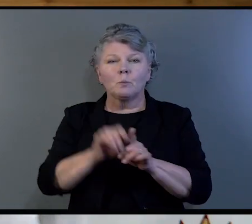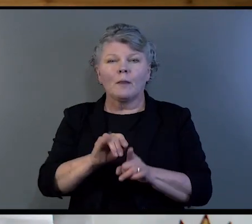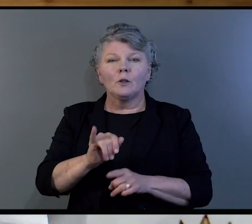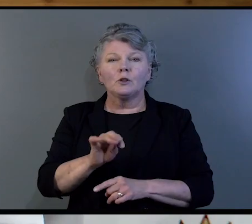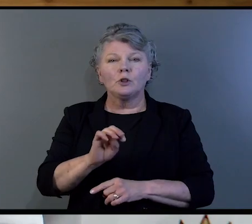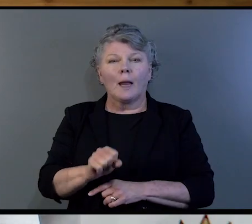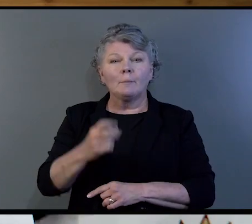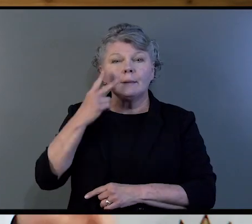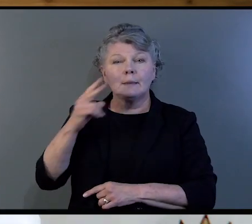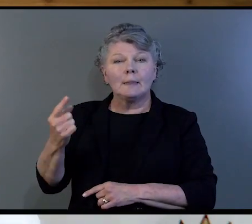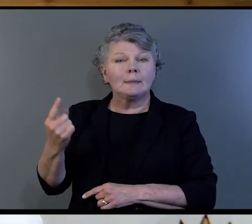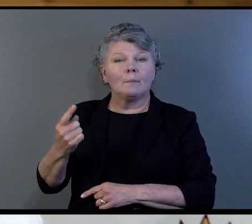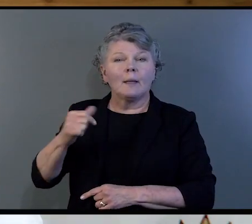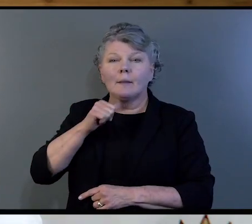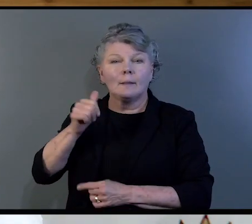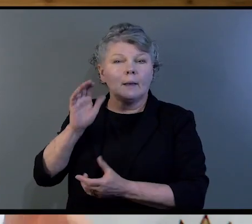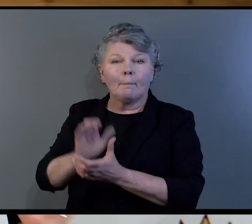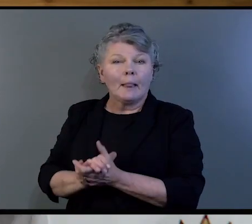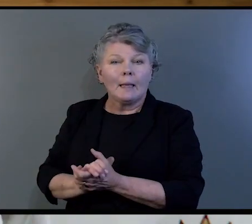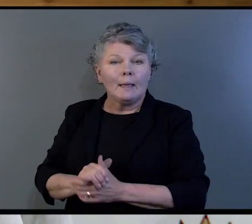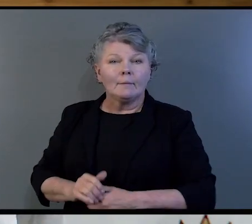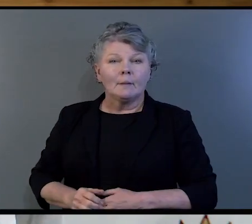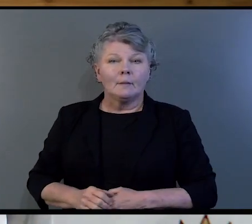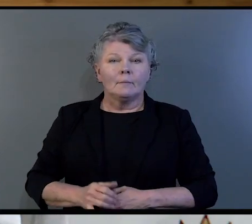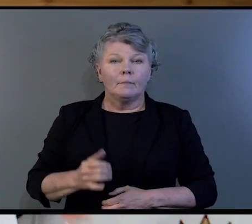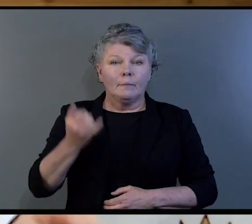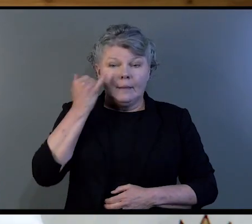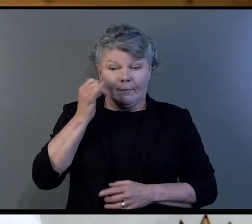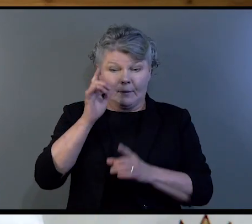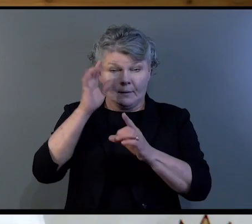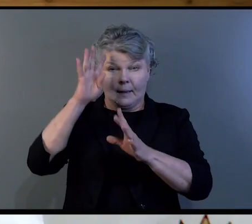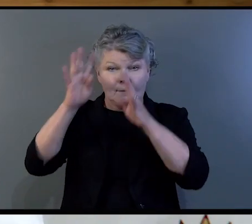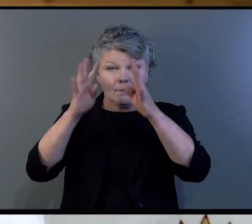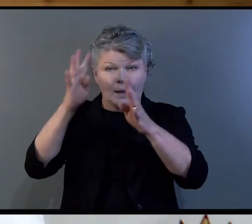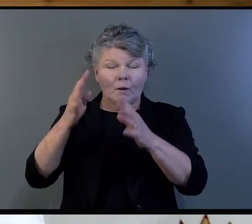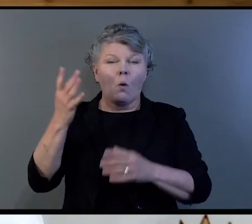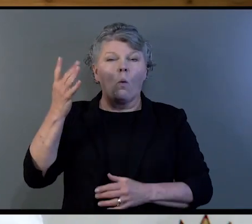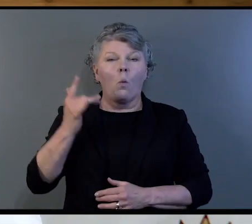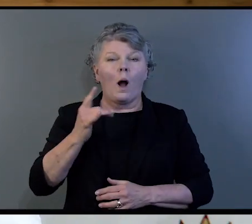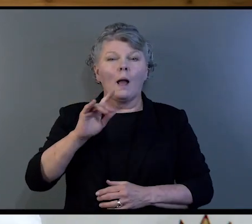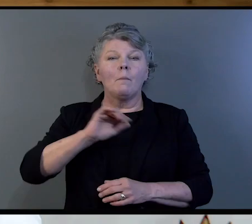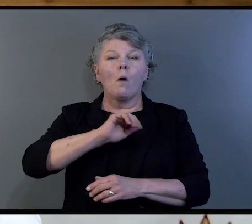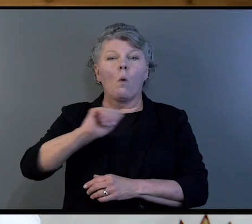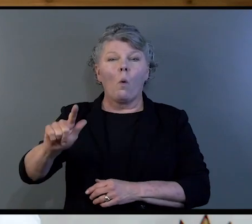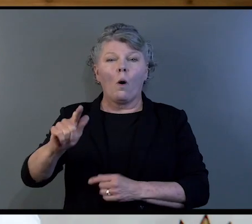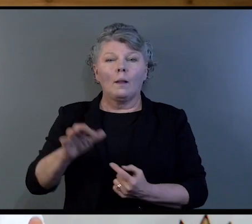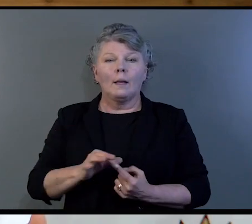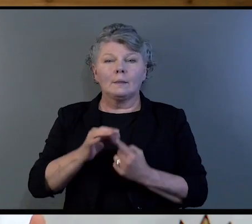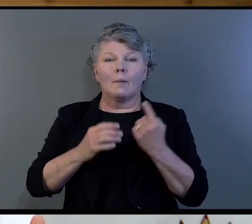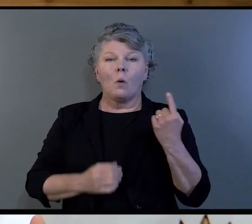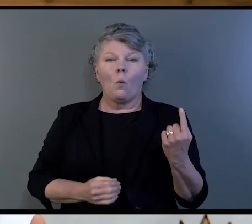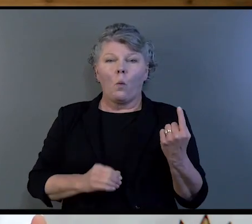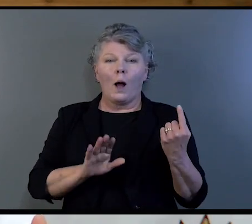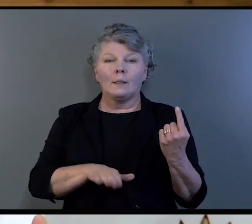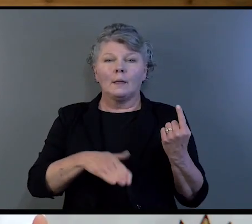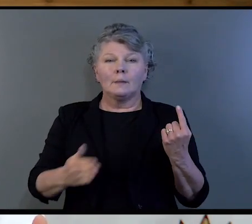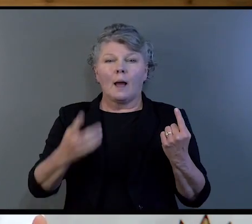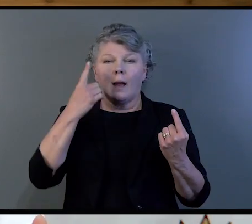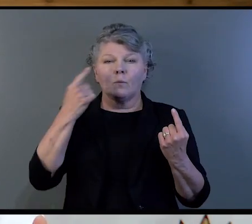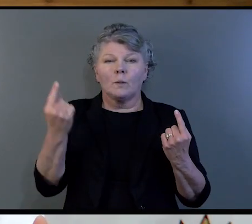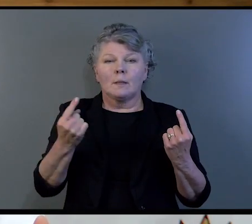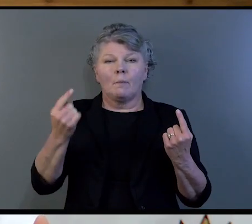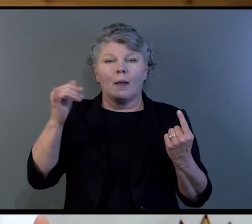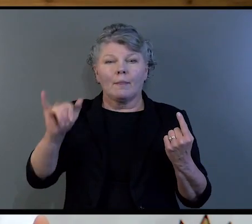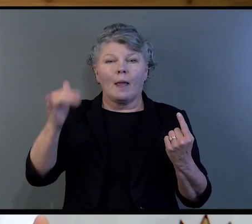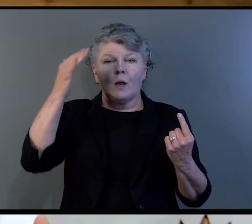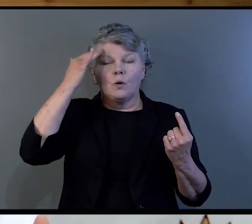that they didn't believe in? If it was made up by the disciples, why did all but one of the 12 apostles die for something that they